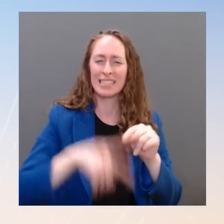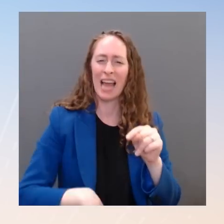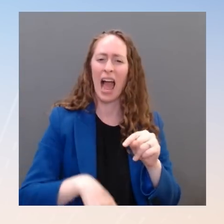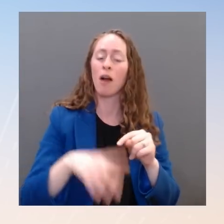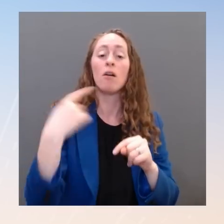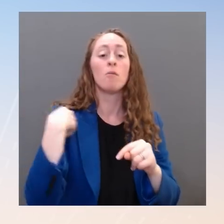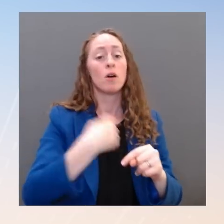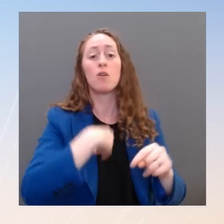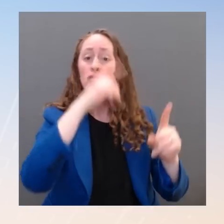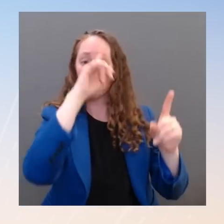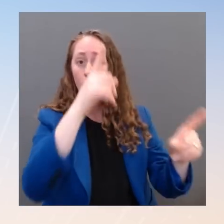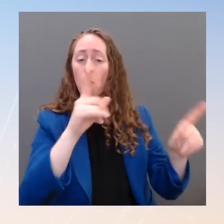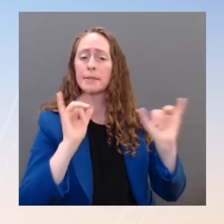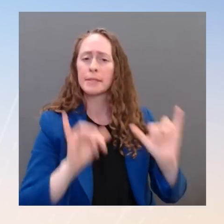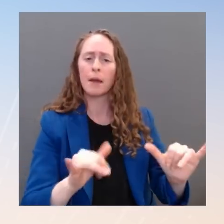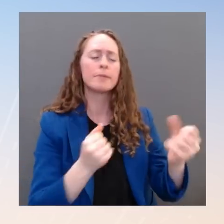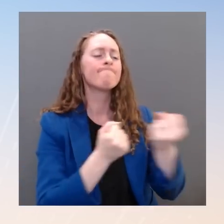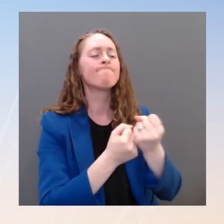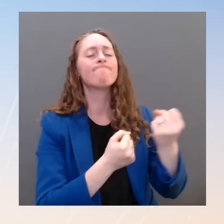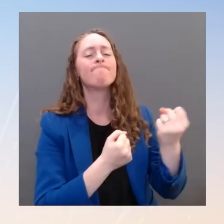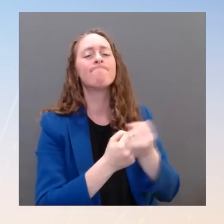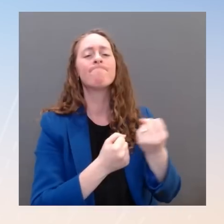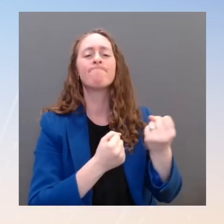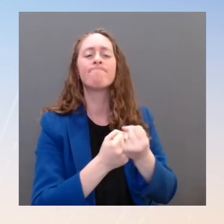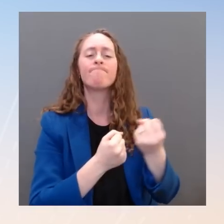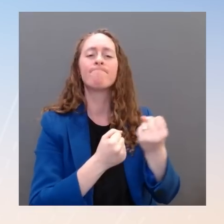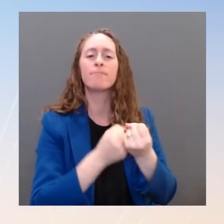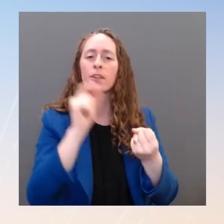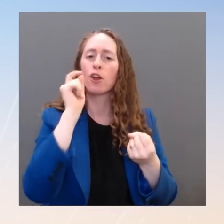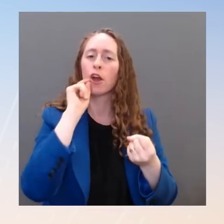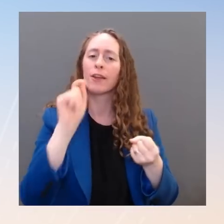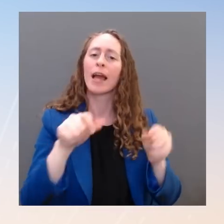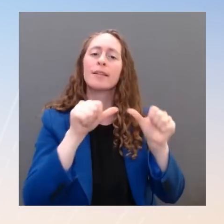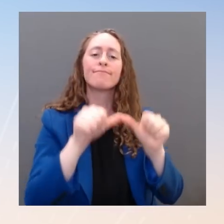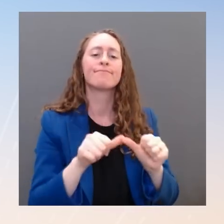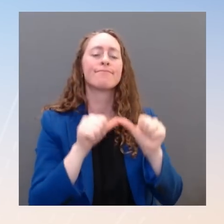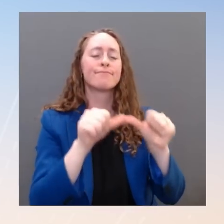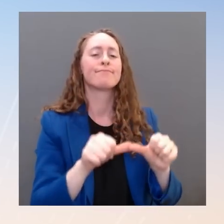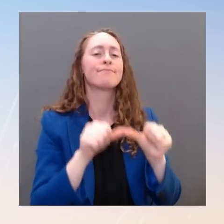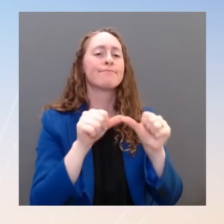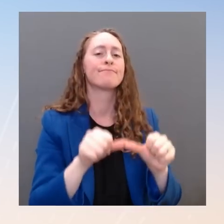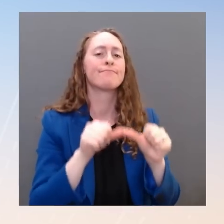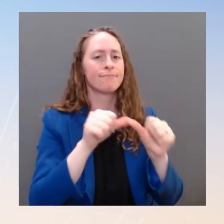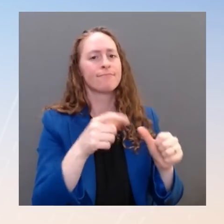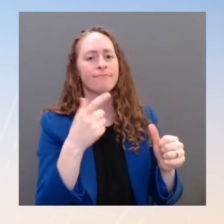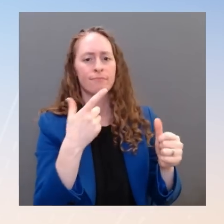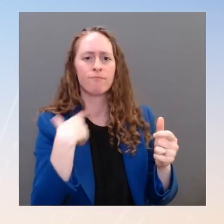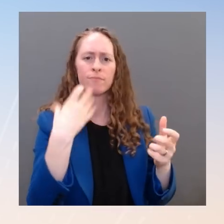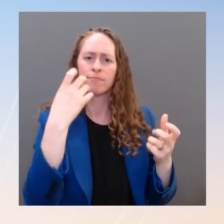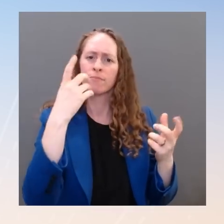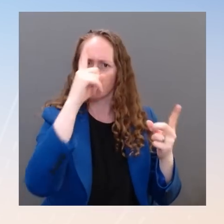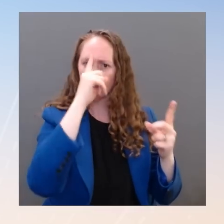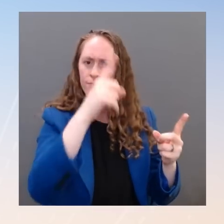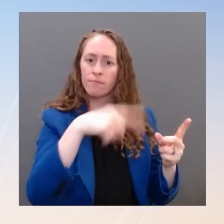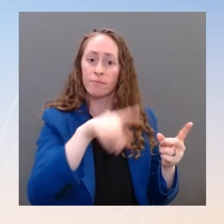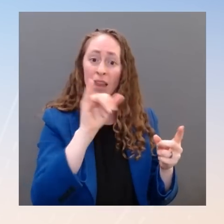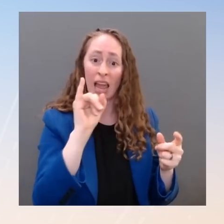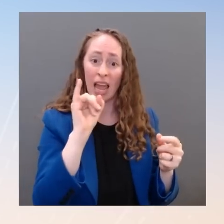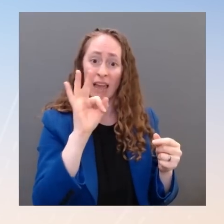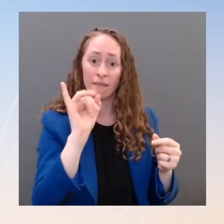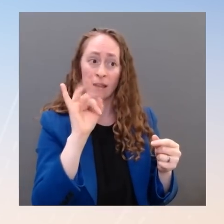to pursue diplomatic talks and diplomatic engagements should they see that as constructive. We have not seen